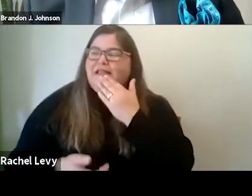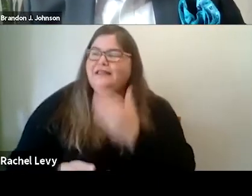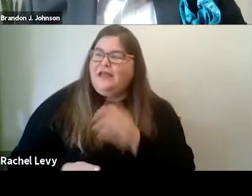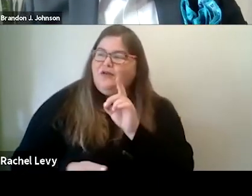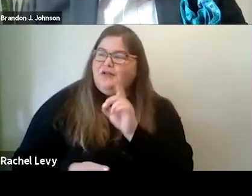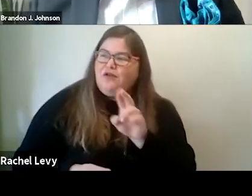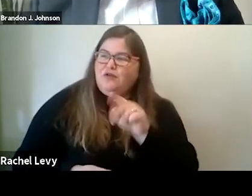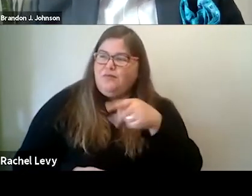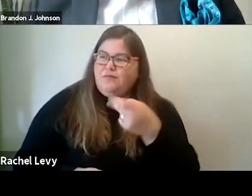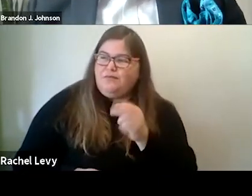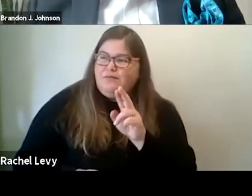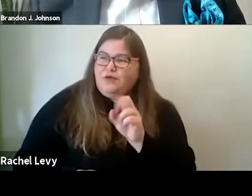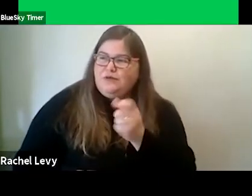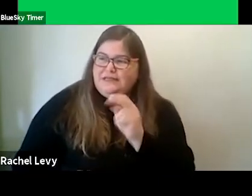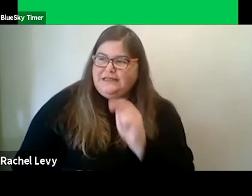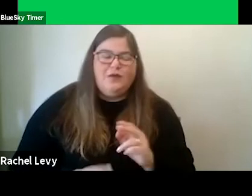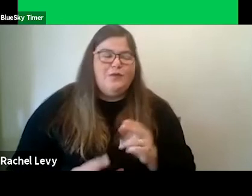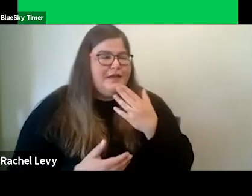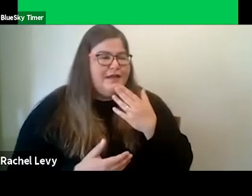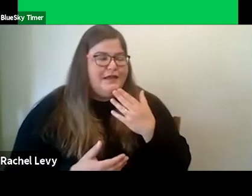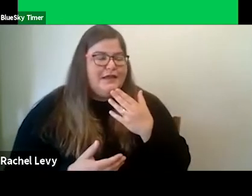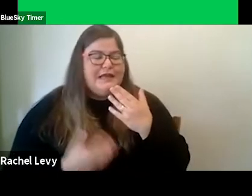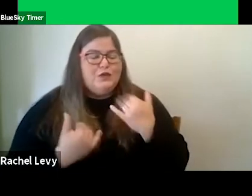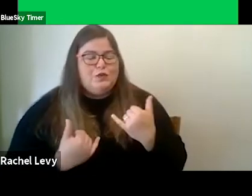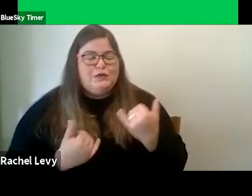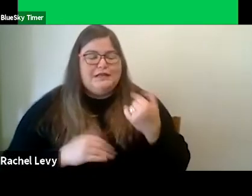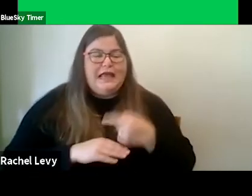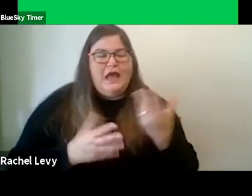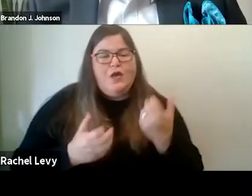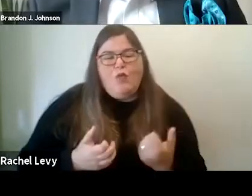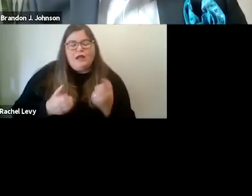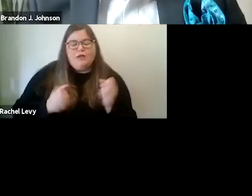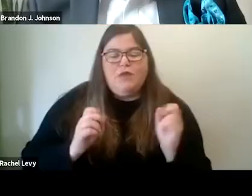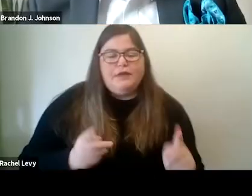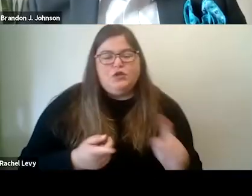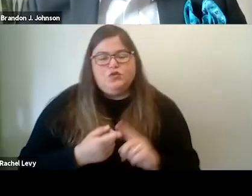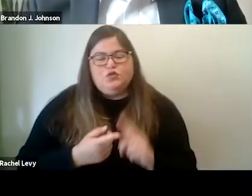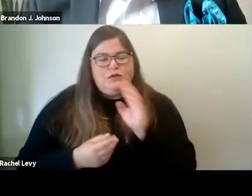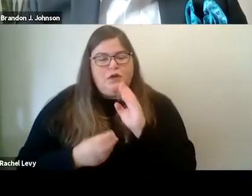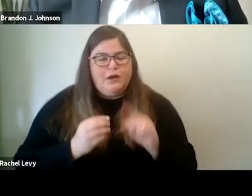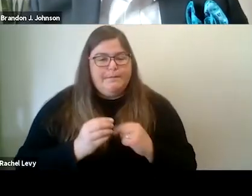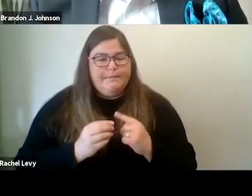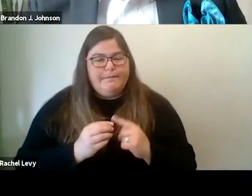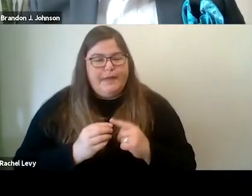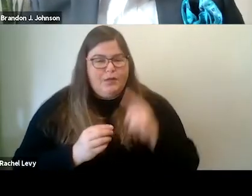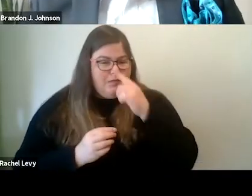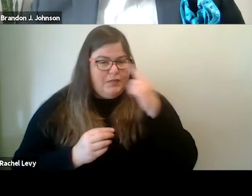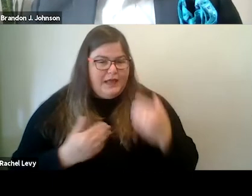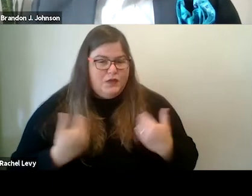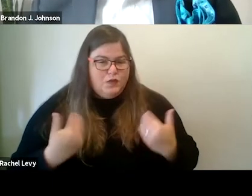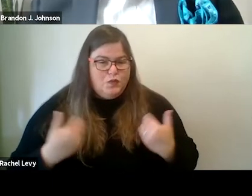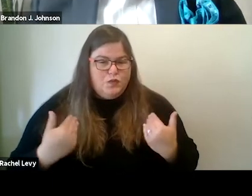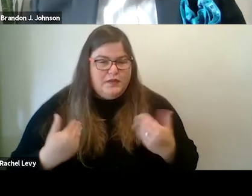So today I really wanted to get an opportunity to speak specifically around Black youth and